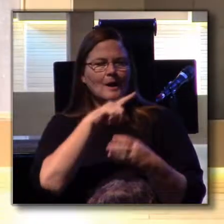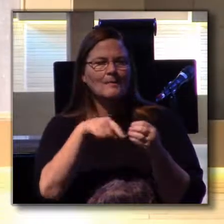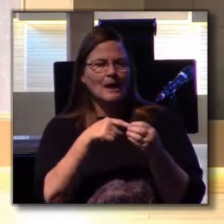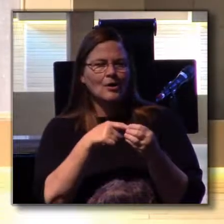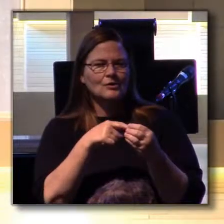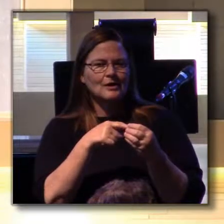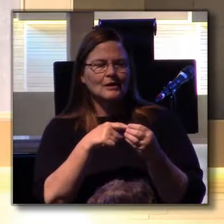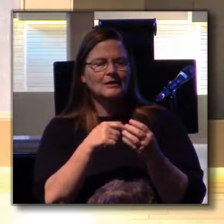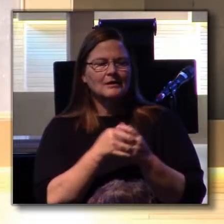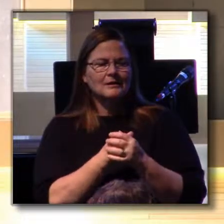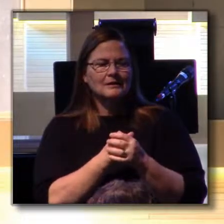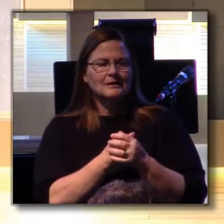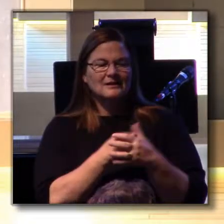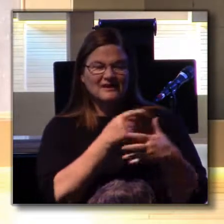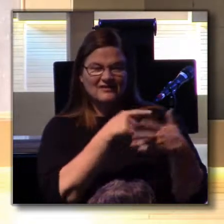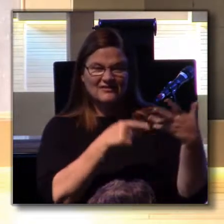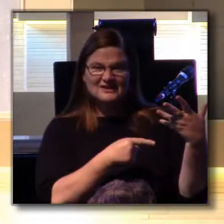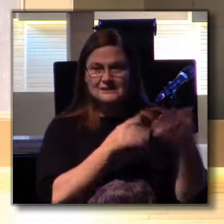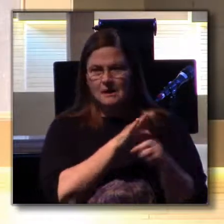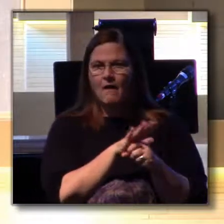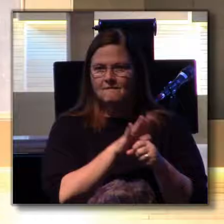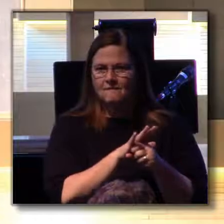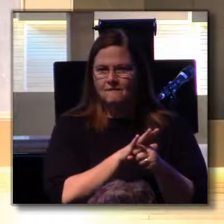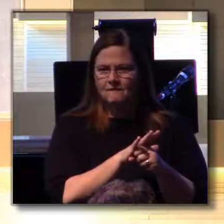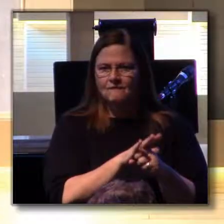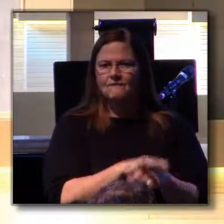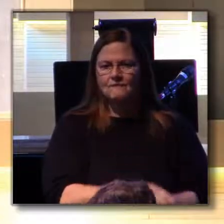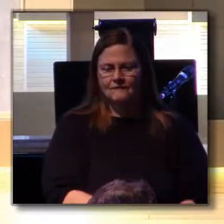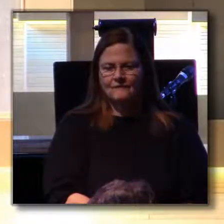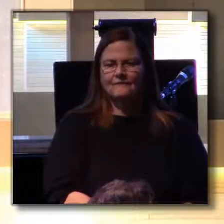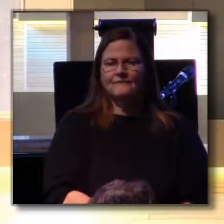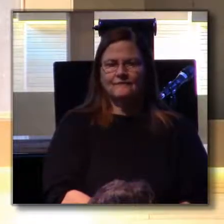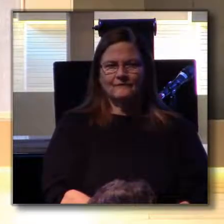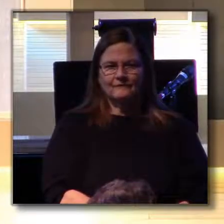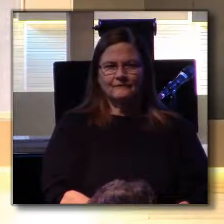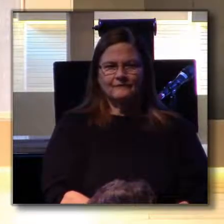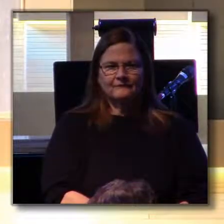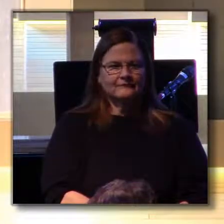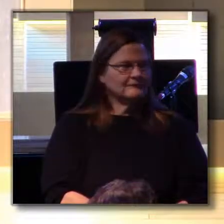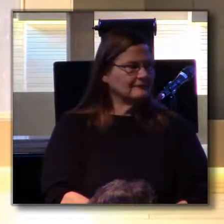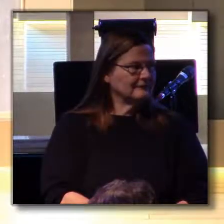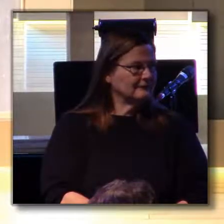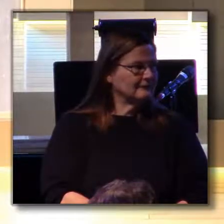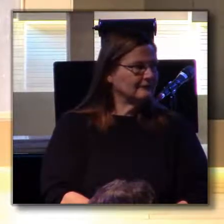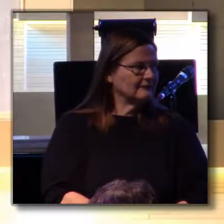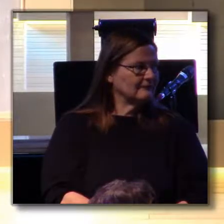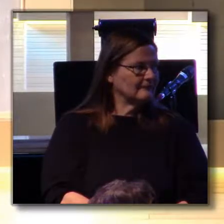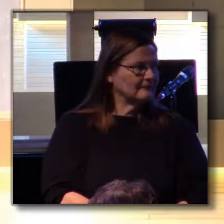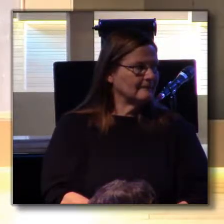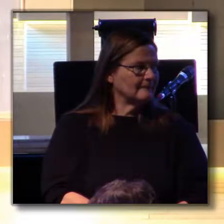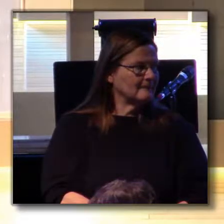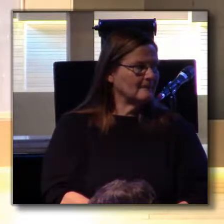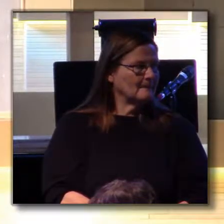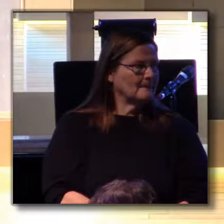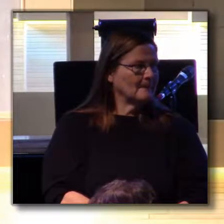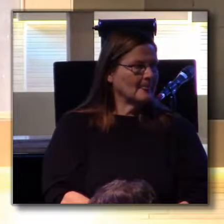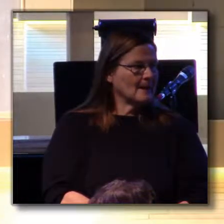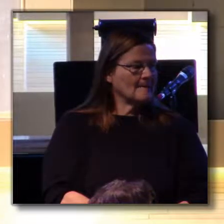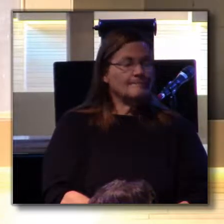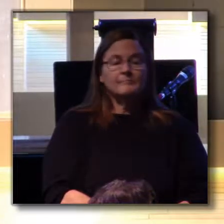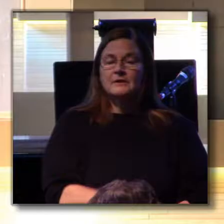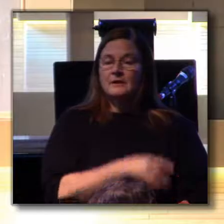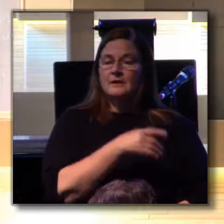not his behavior is going to be sufficient. And so he